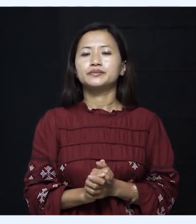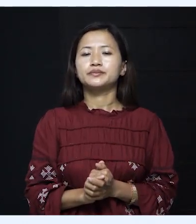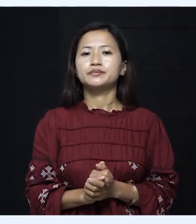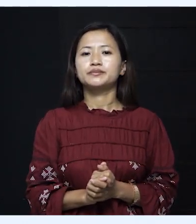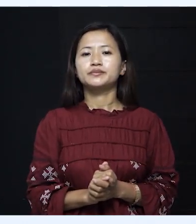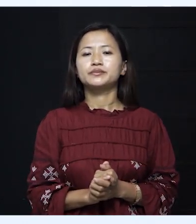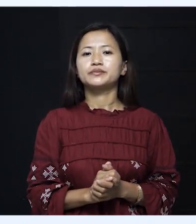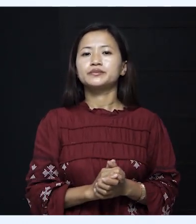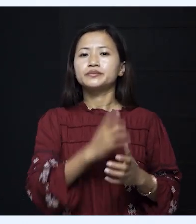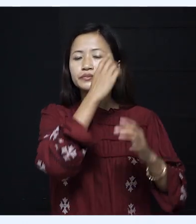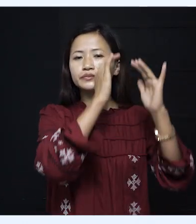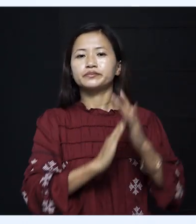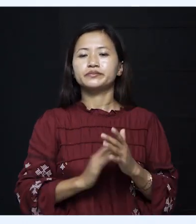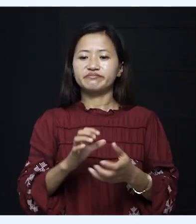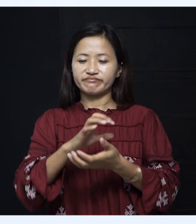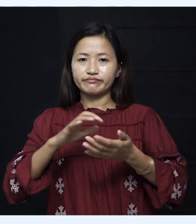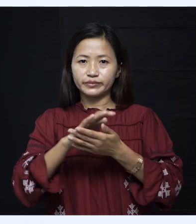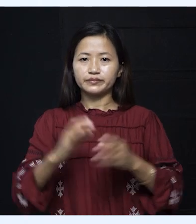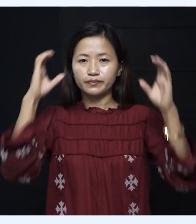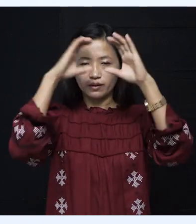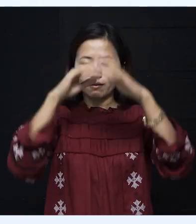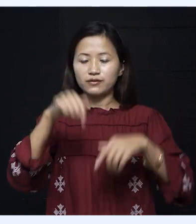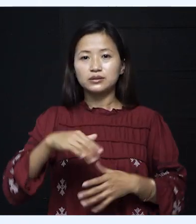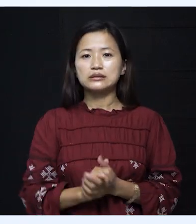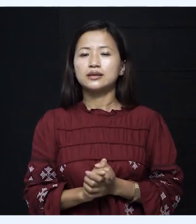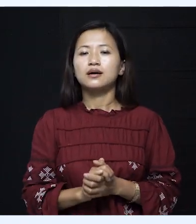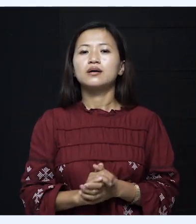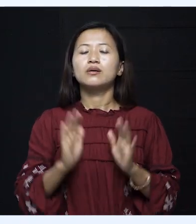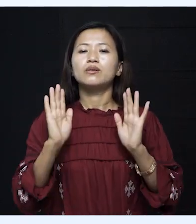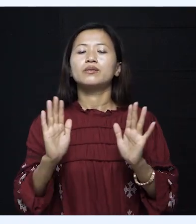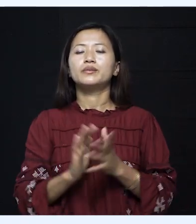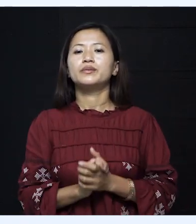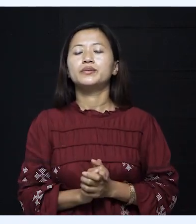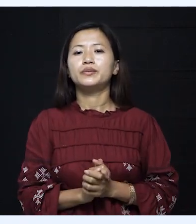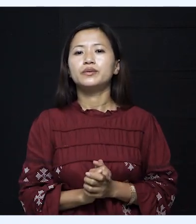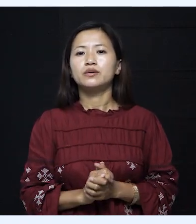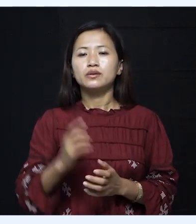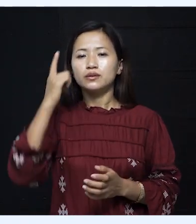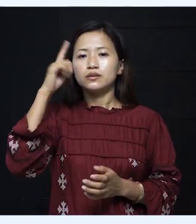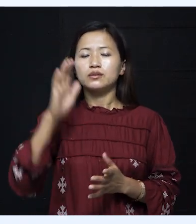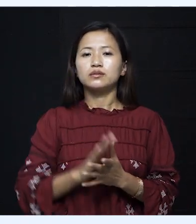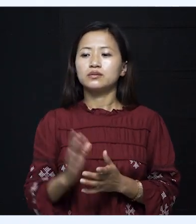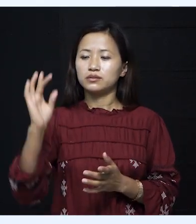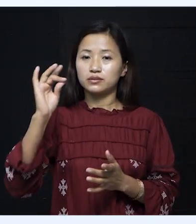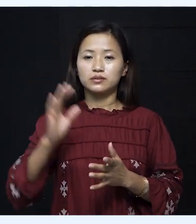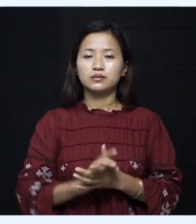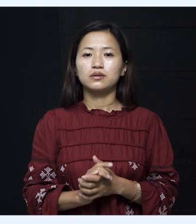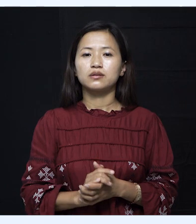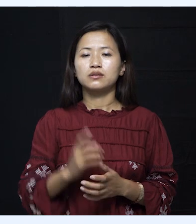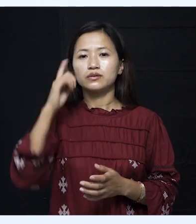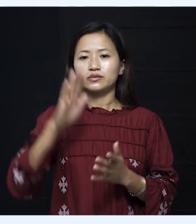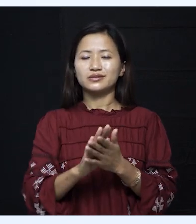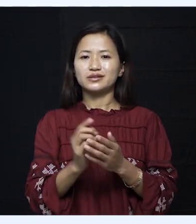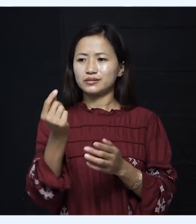here. So I hope that does not create any confusion here. So that's what we have here. And so for, again, for is for